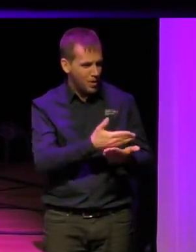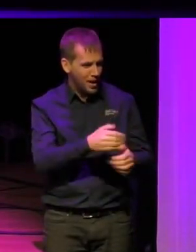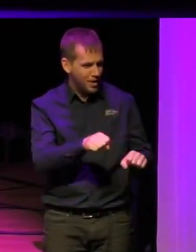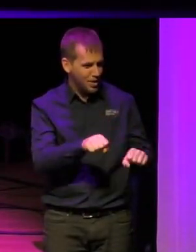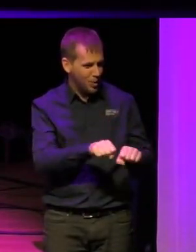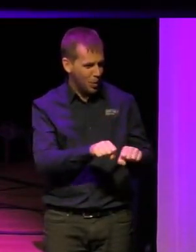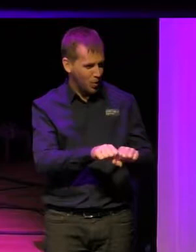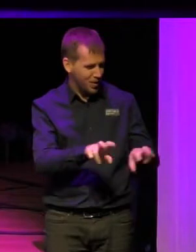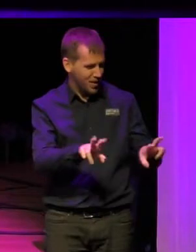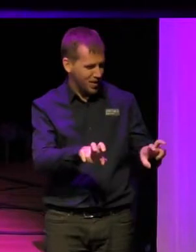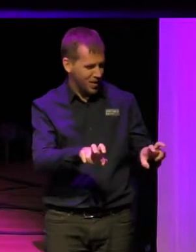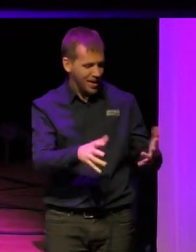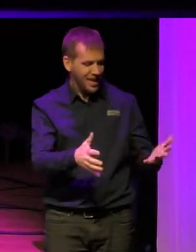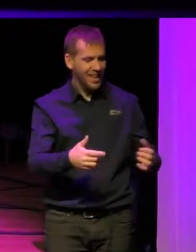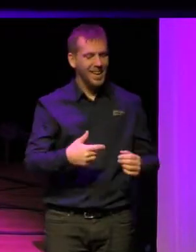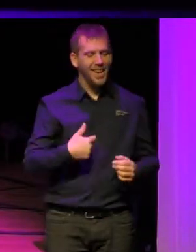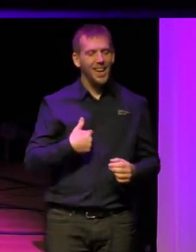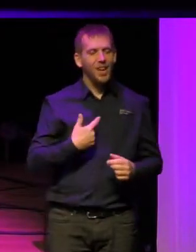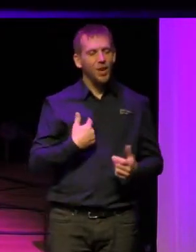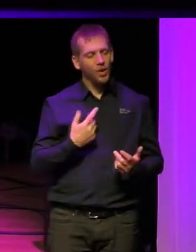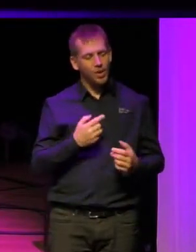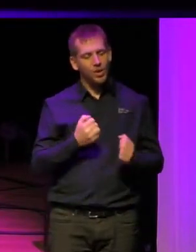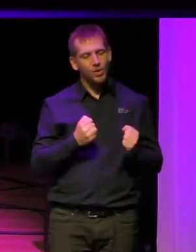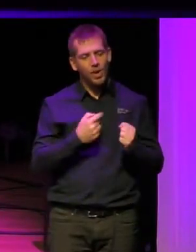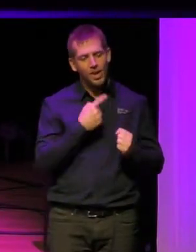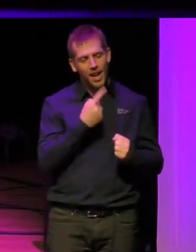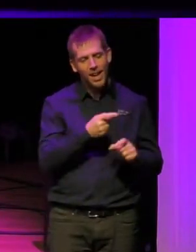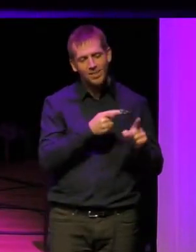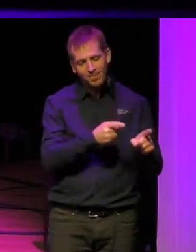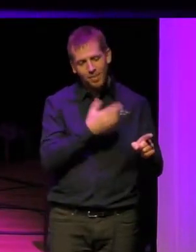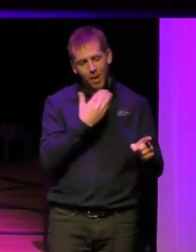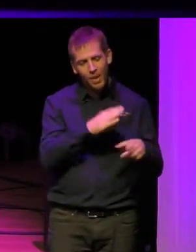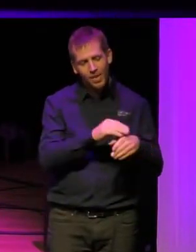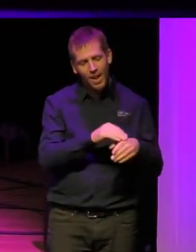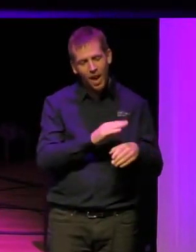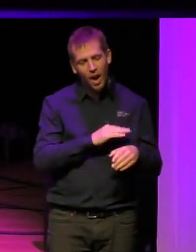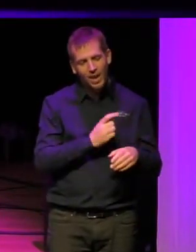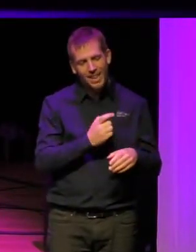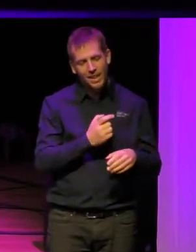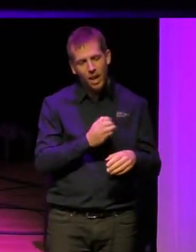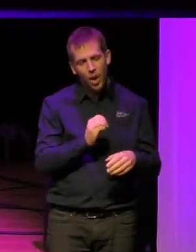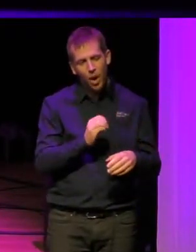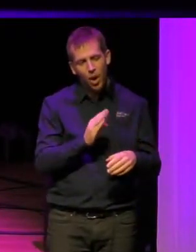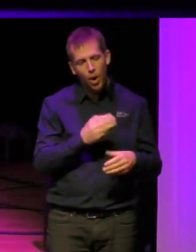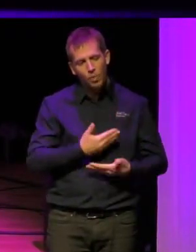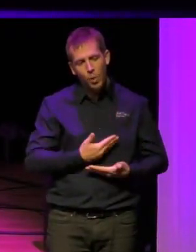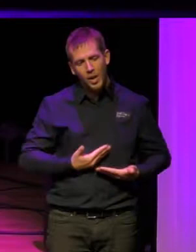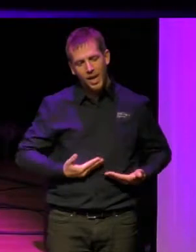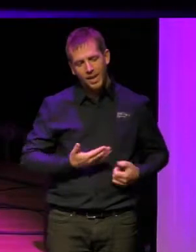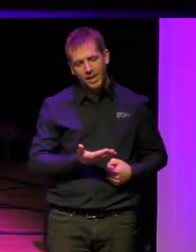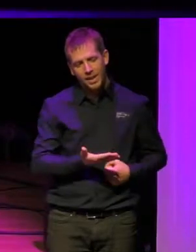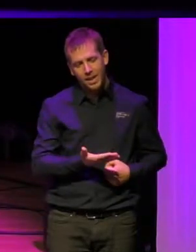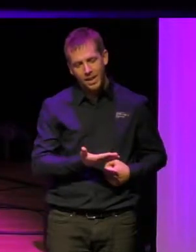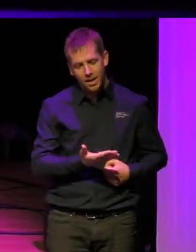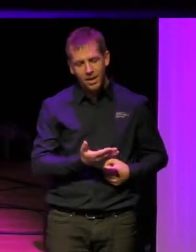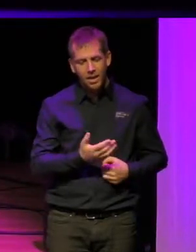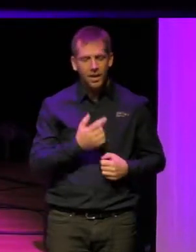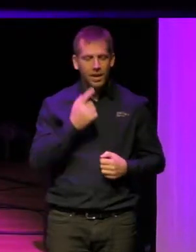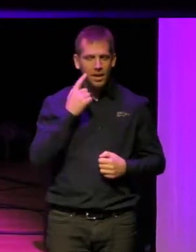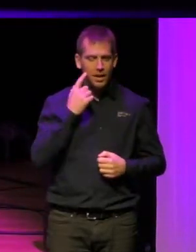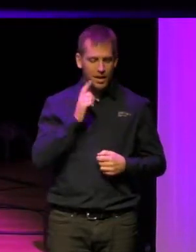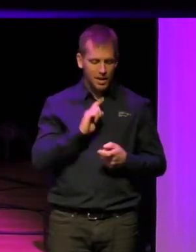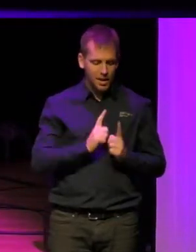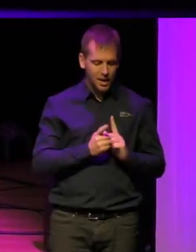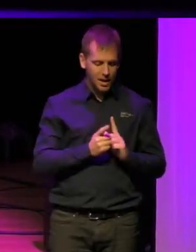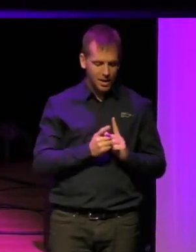advise Sweden with a great sense of humility. And I think what I would say about human rights, about inclusiveness,